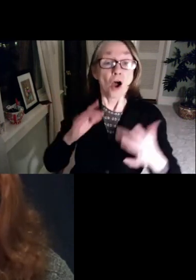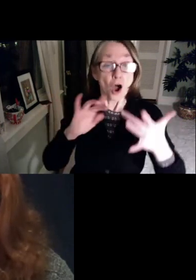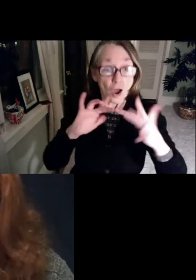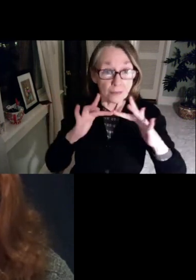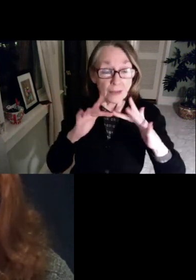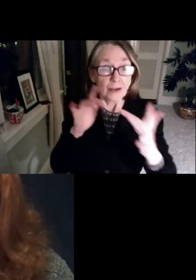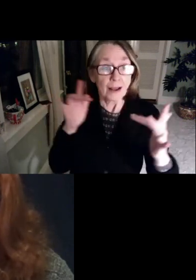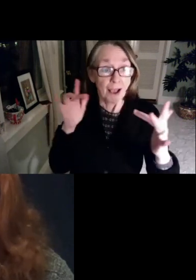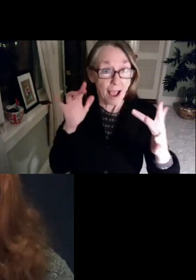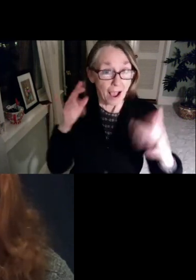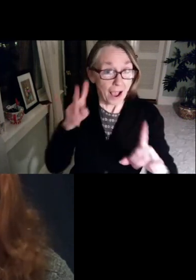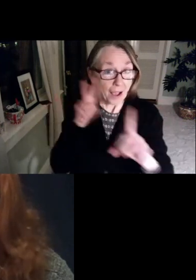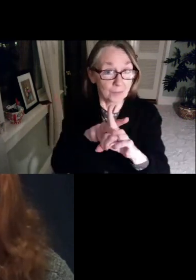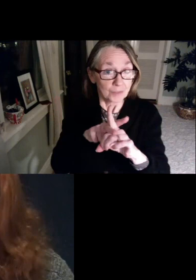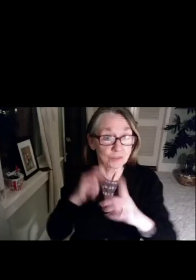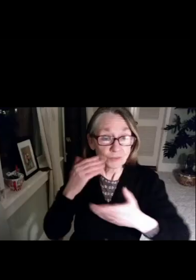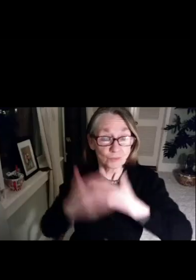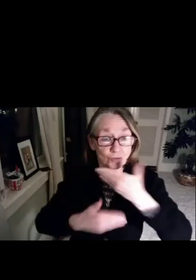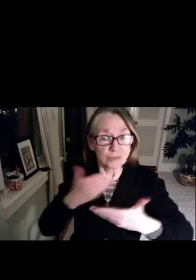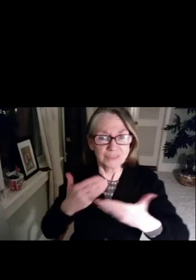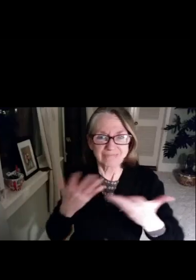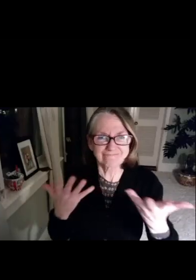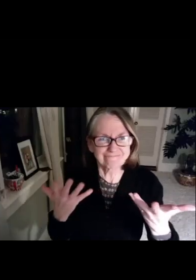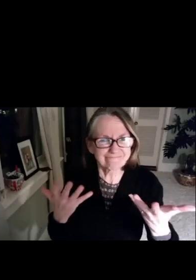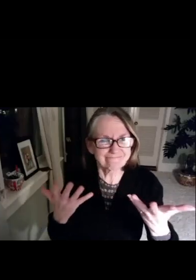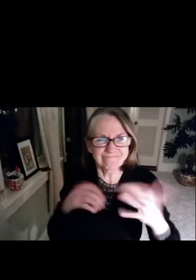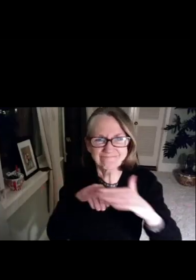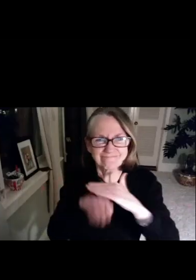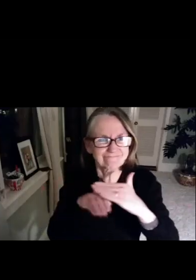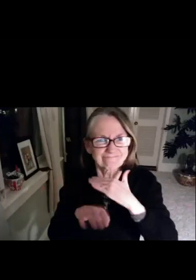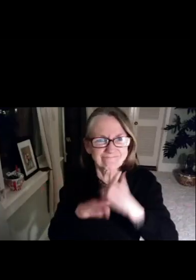process that isn't necessarily accessible to everyone.